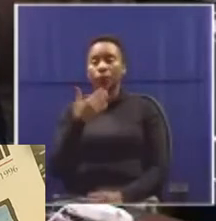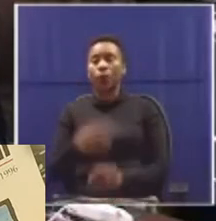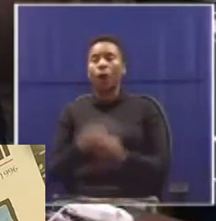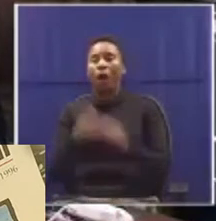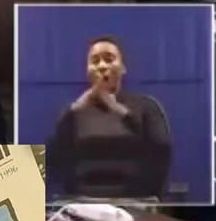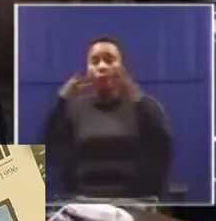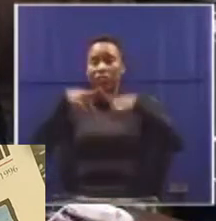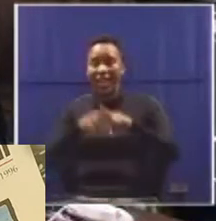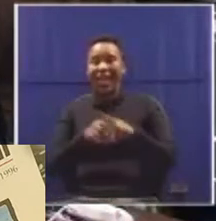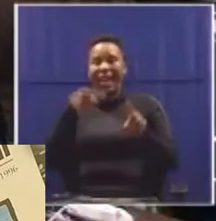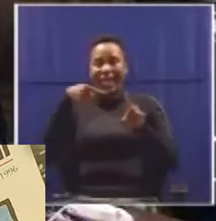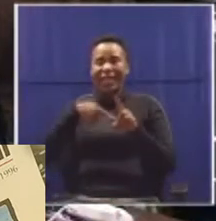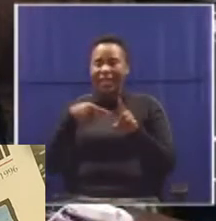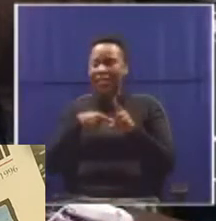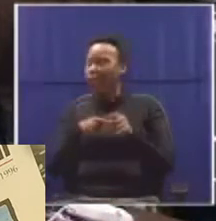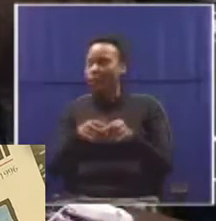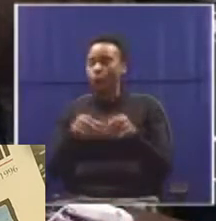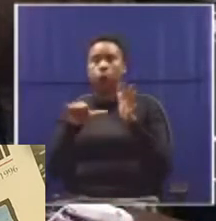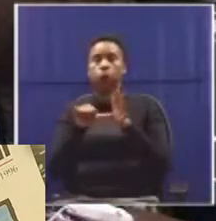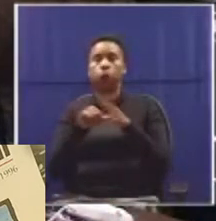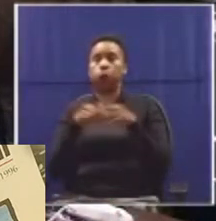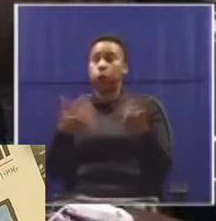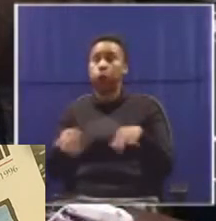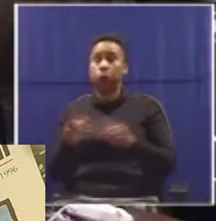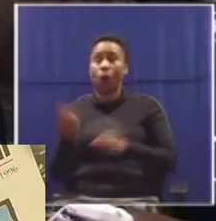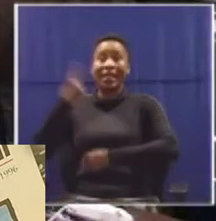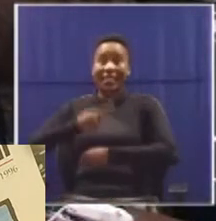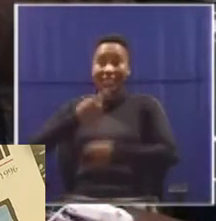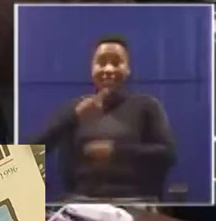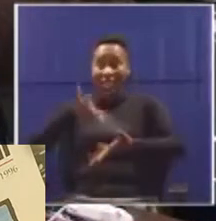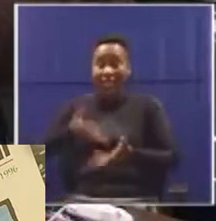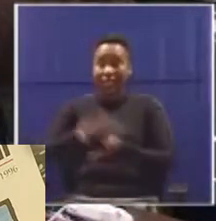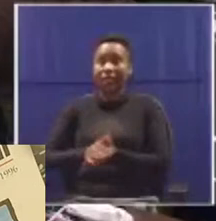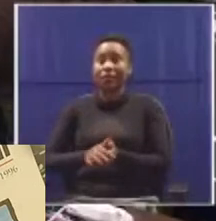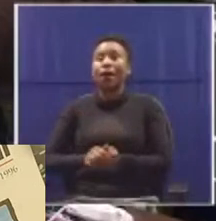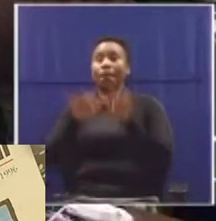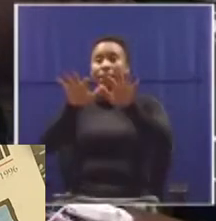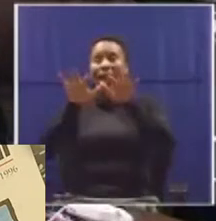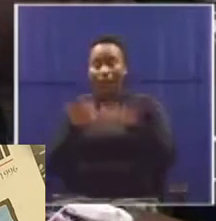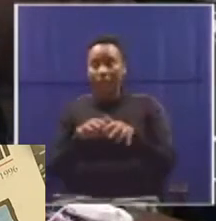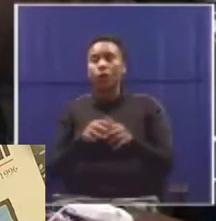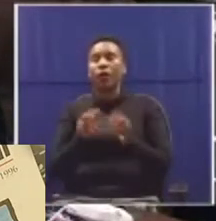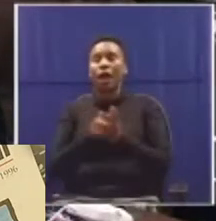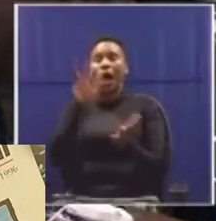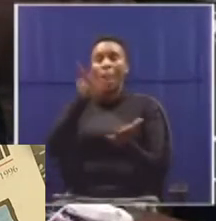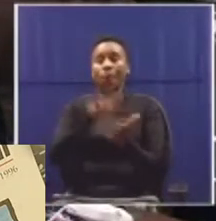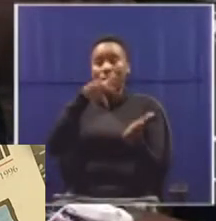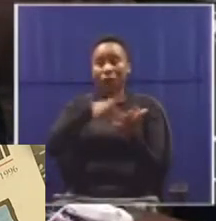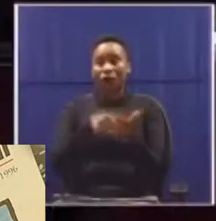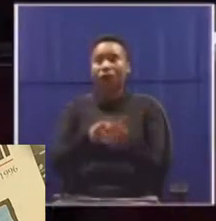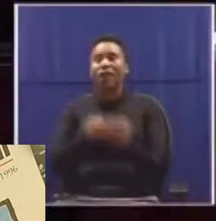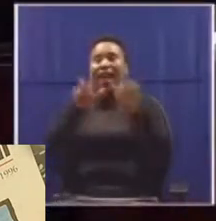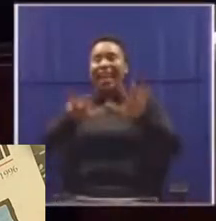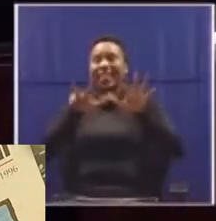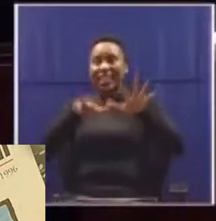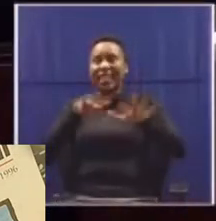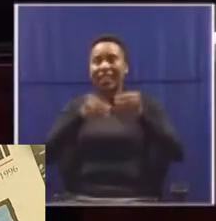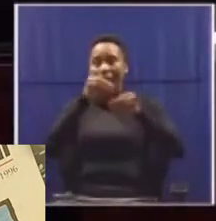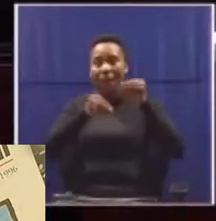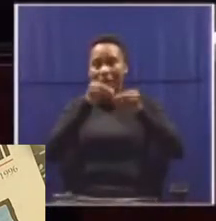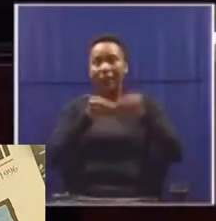this is a significant day in Parliament as we approve the Constitution 18th Amendment bill which will result in Sign Language